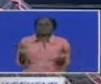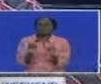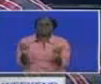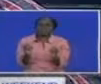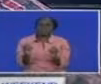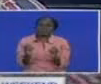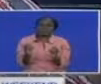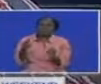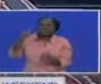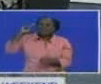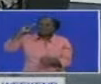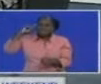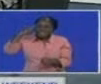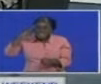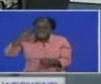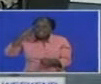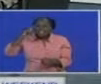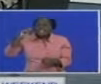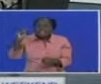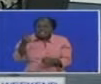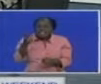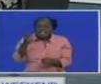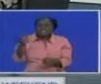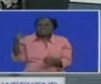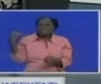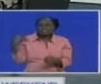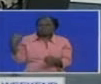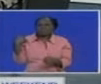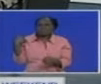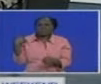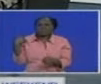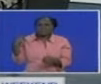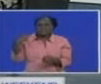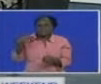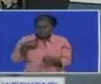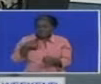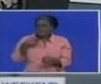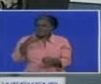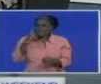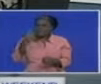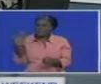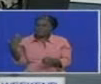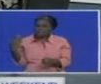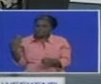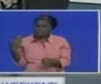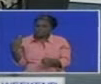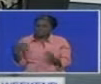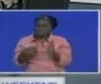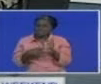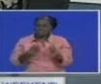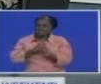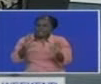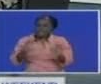think Kenya is being a bully on the world scene? No, I would like to debunk one thing is there that all the countries